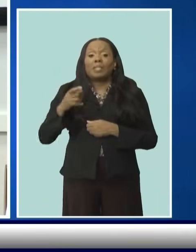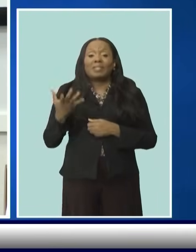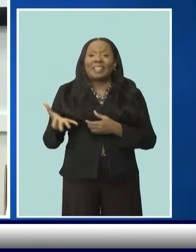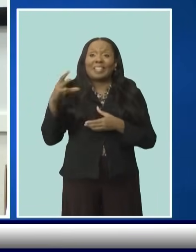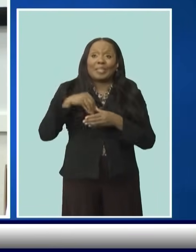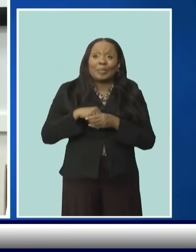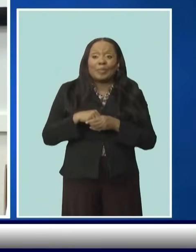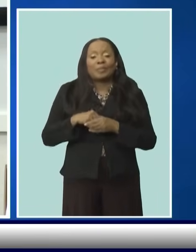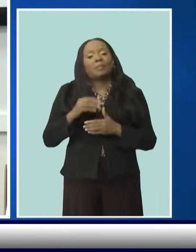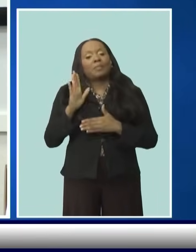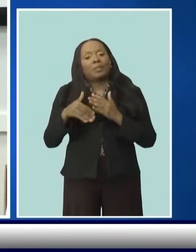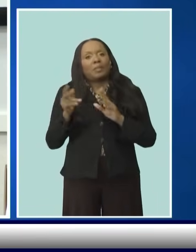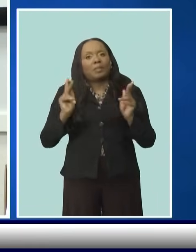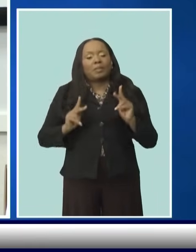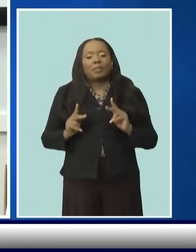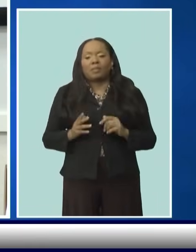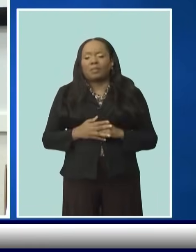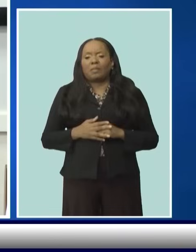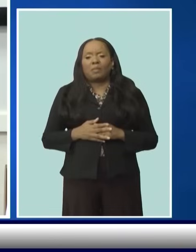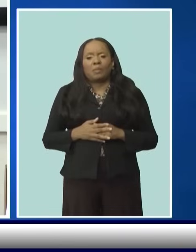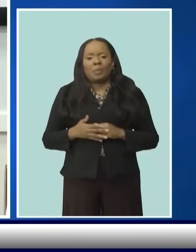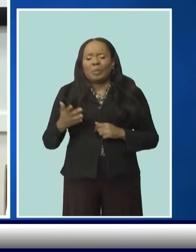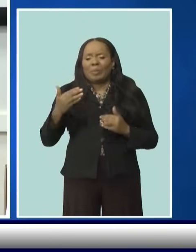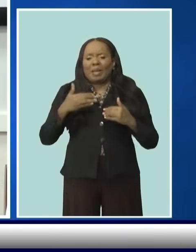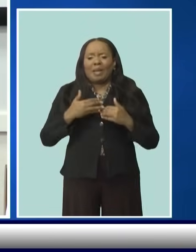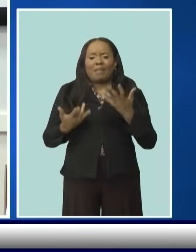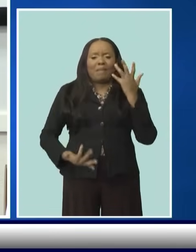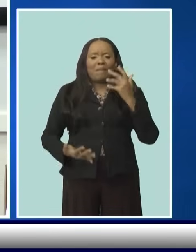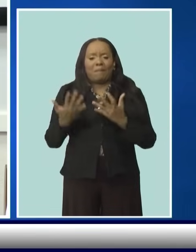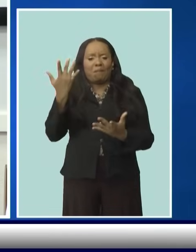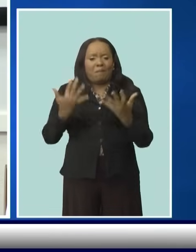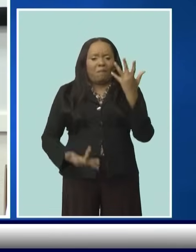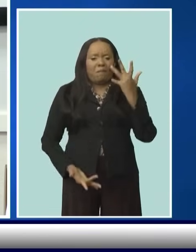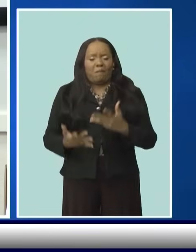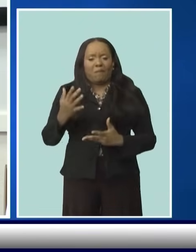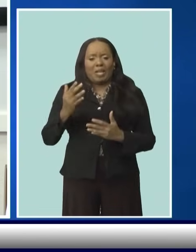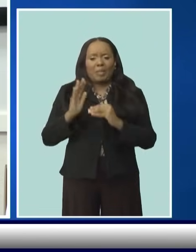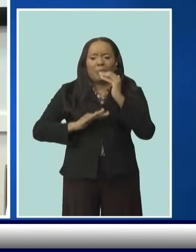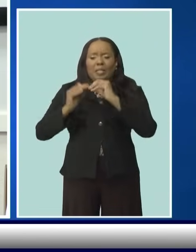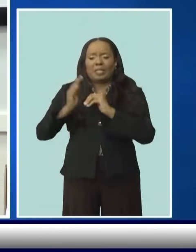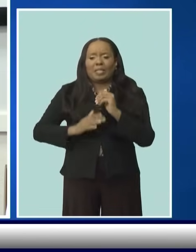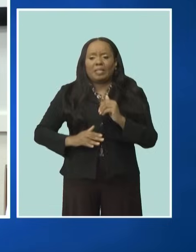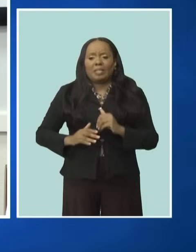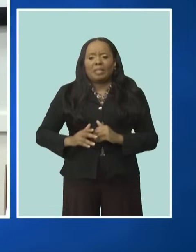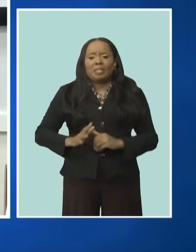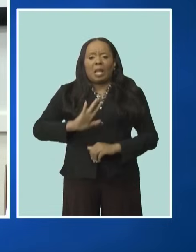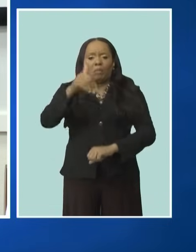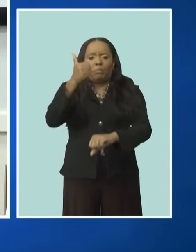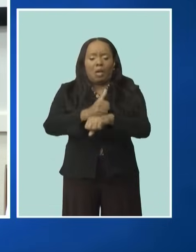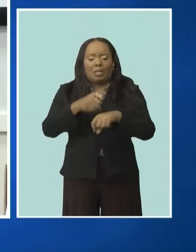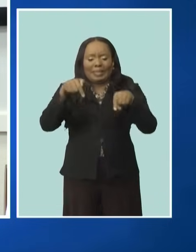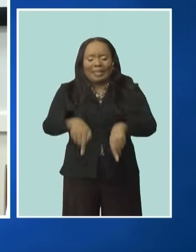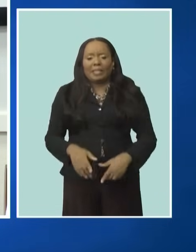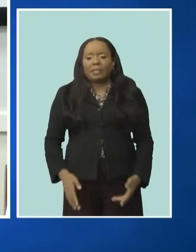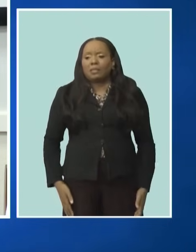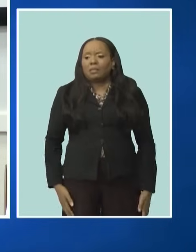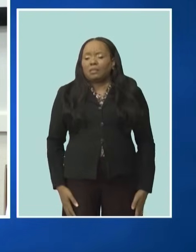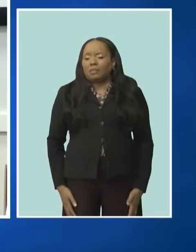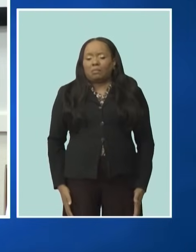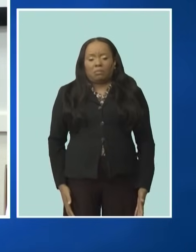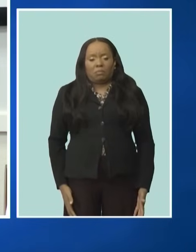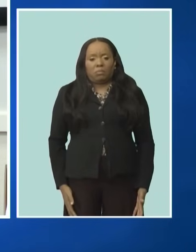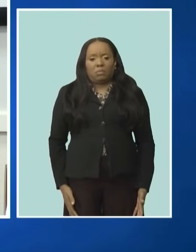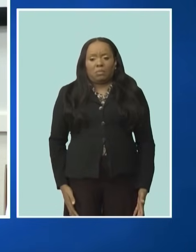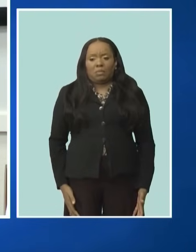doing. We can't just drop a fire station right there and call it a day and start to operate the fire station. No. The schools must be involved in what we